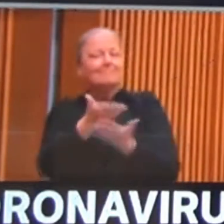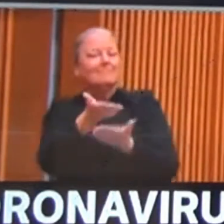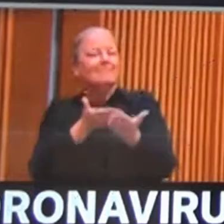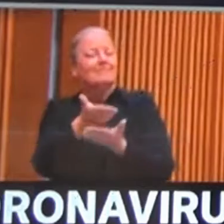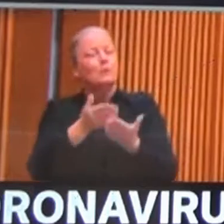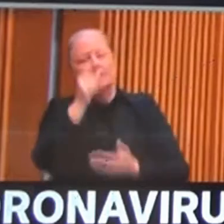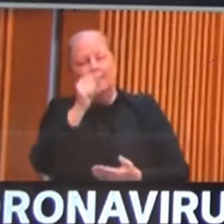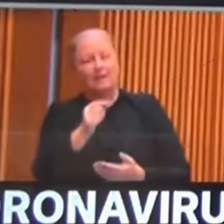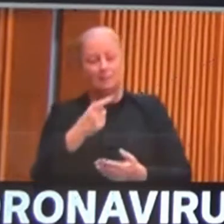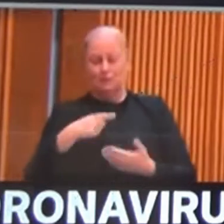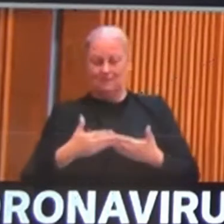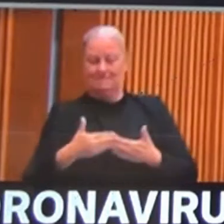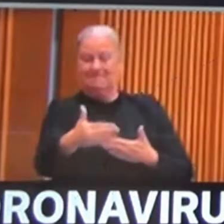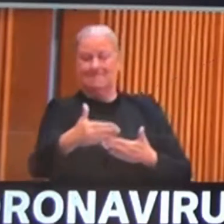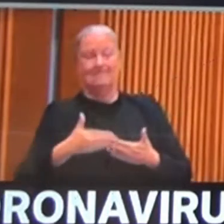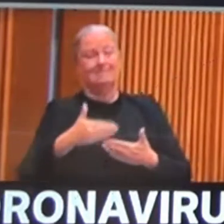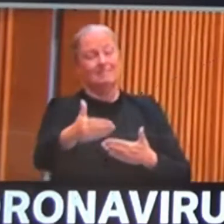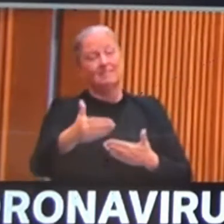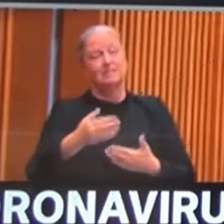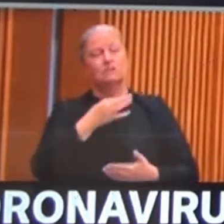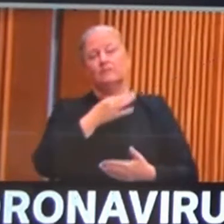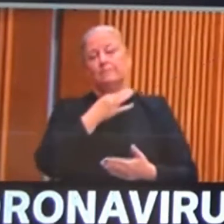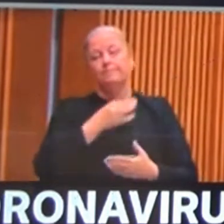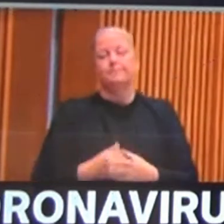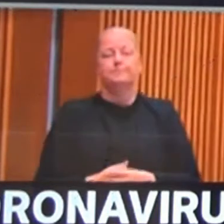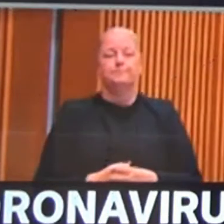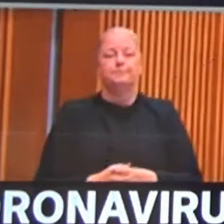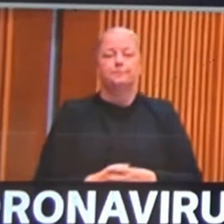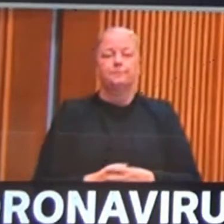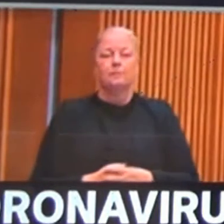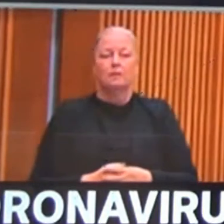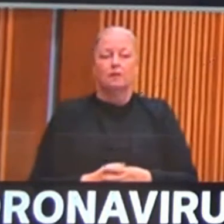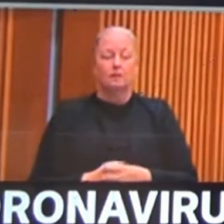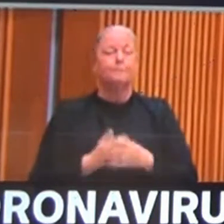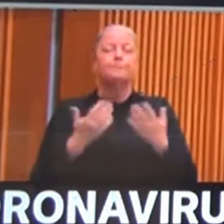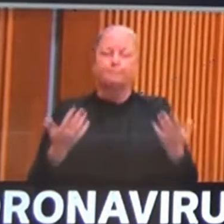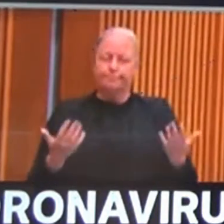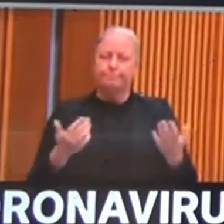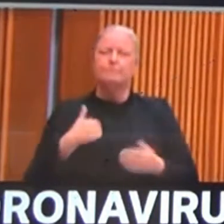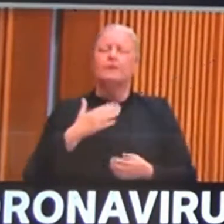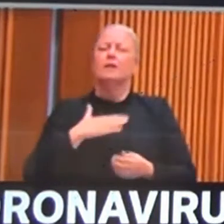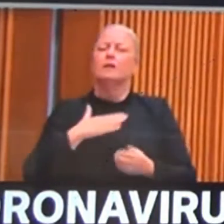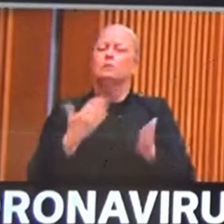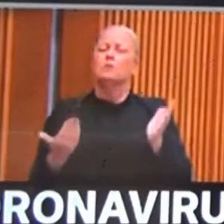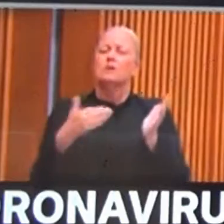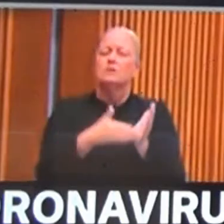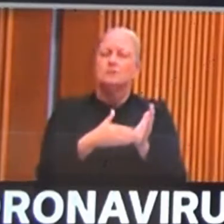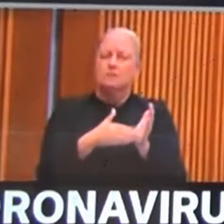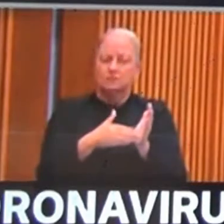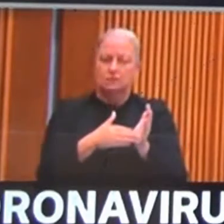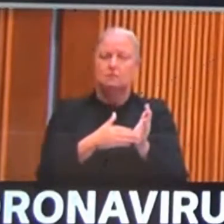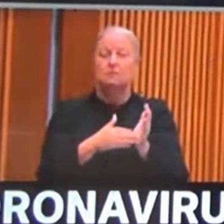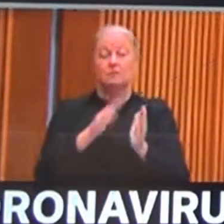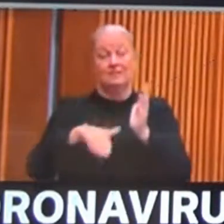leading into an Easter season. And with that, I would also just want to finally dwell